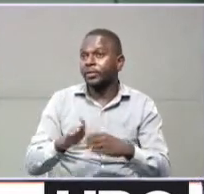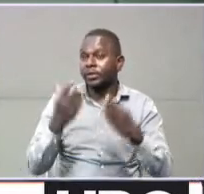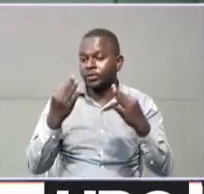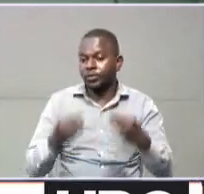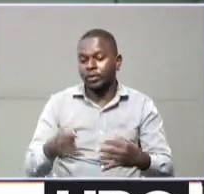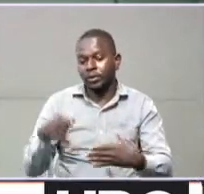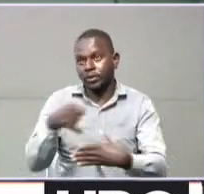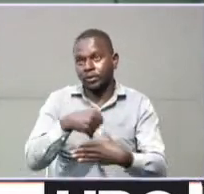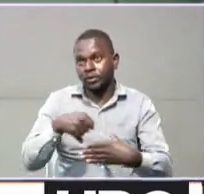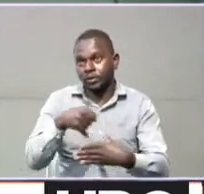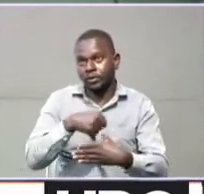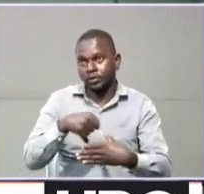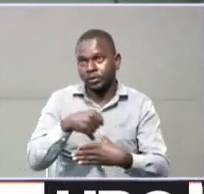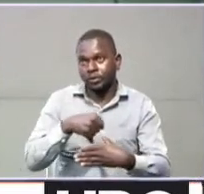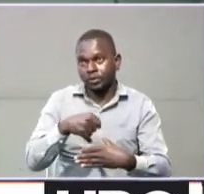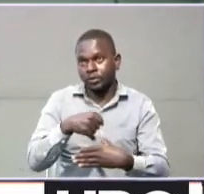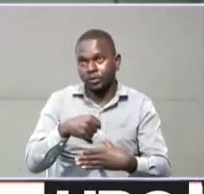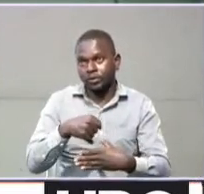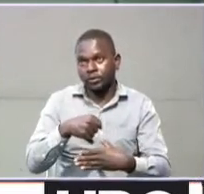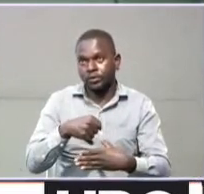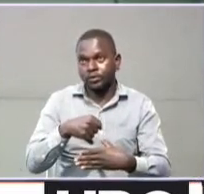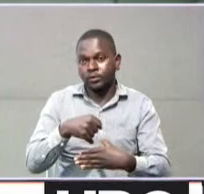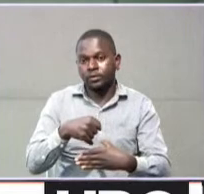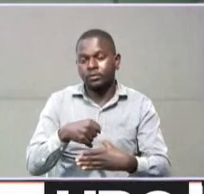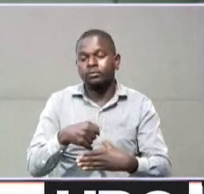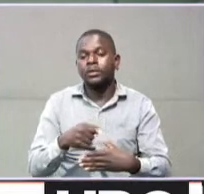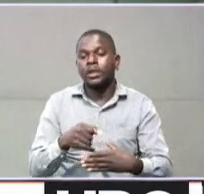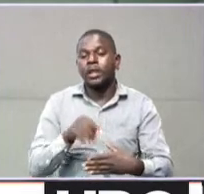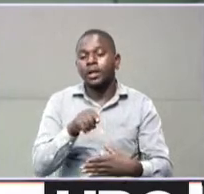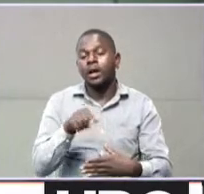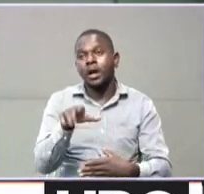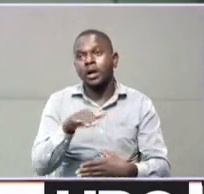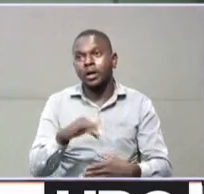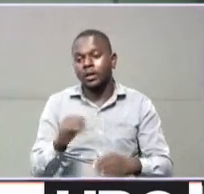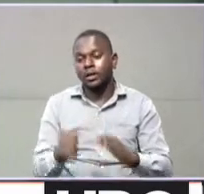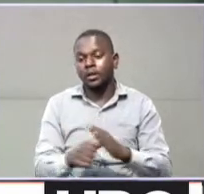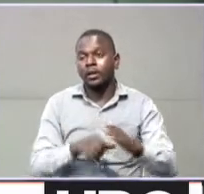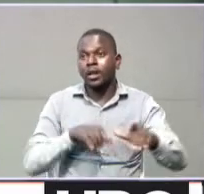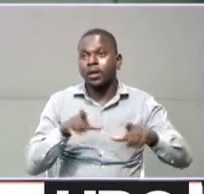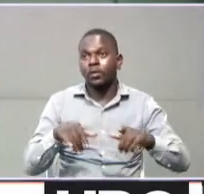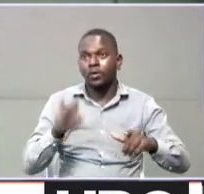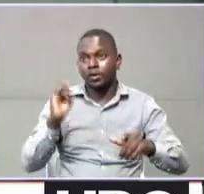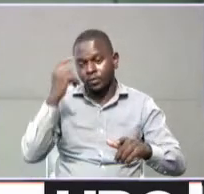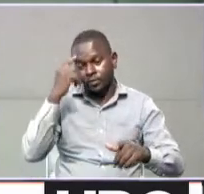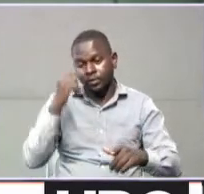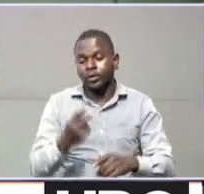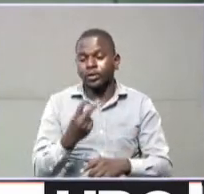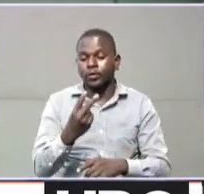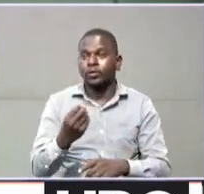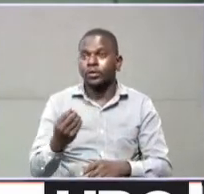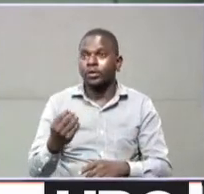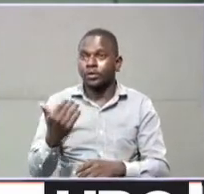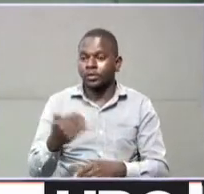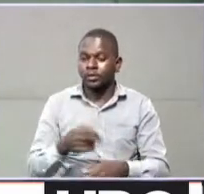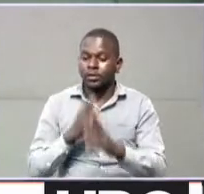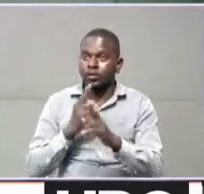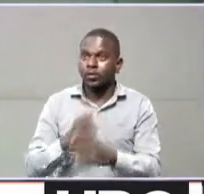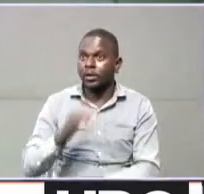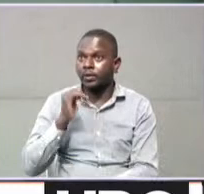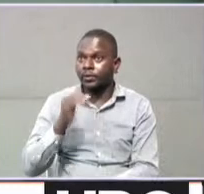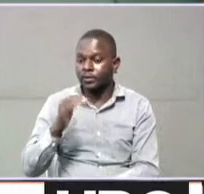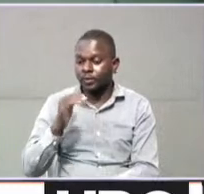within uh within that jurisdiction and at the local government act 2005. right honorable